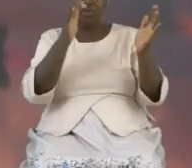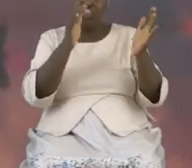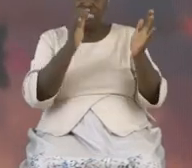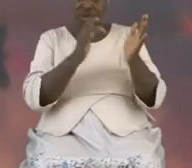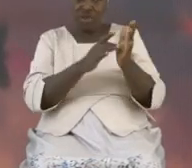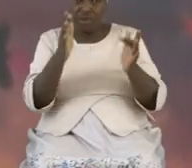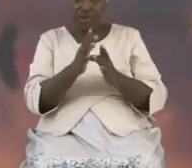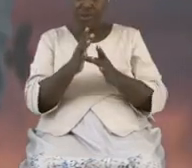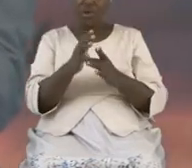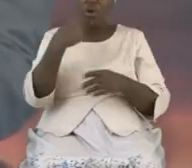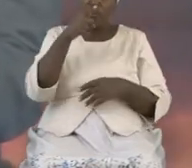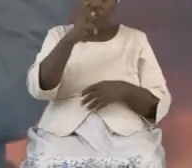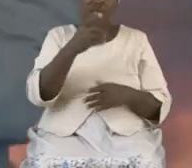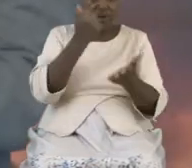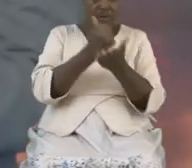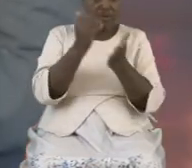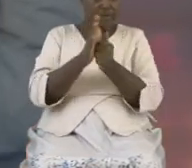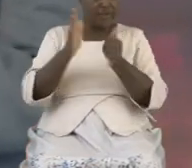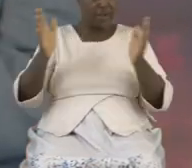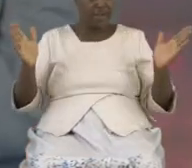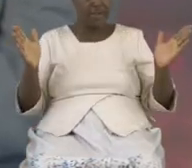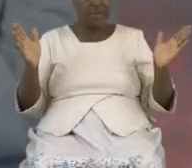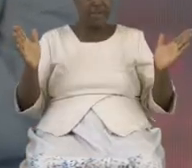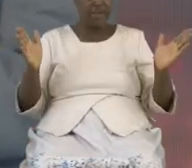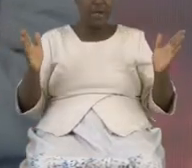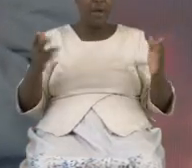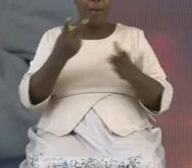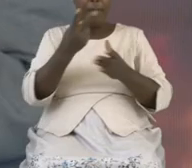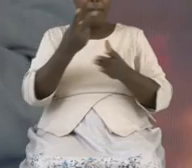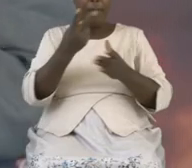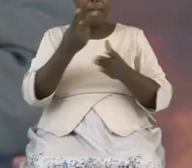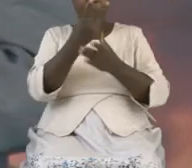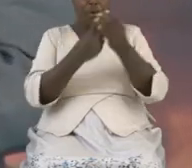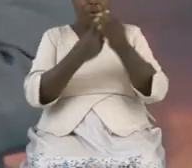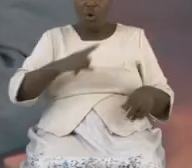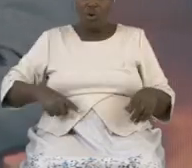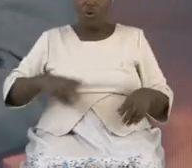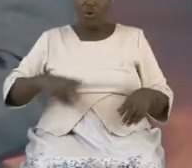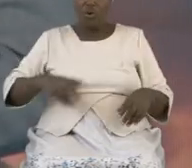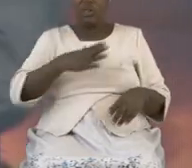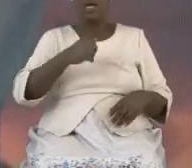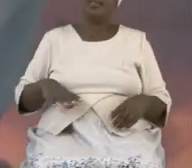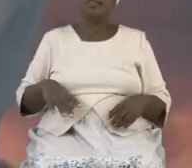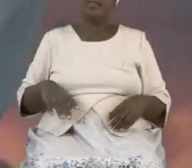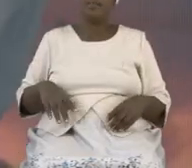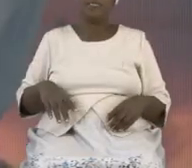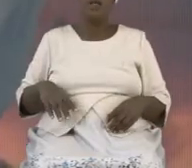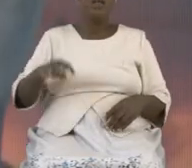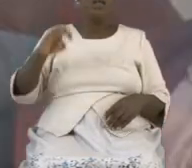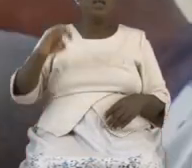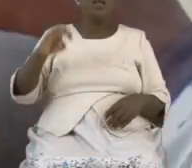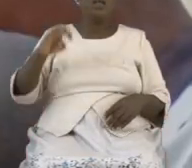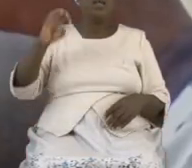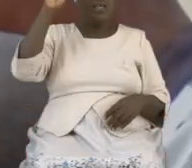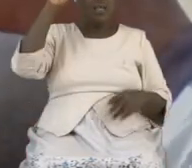ye crucified, both Lord and Christ. He was definitely crucified. And